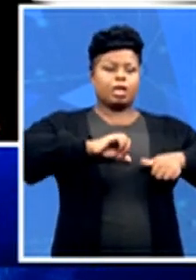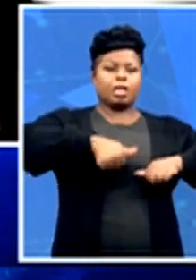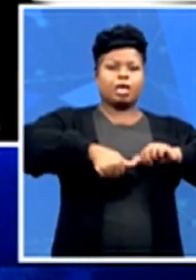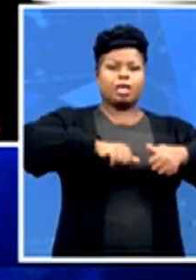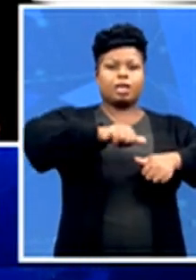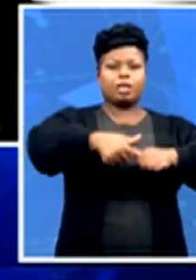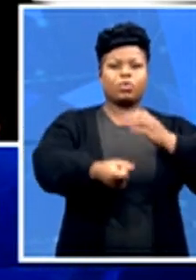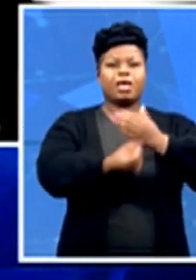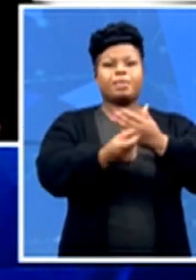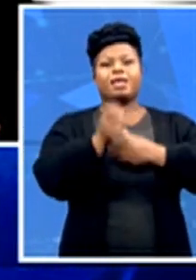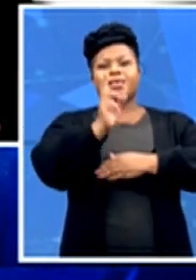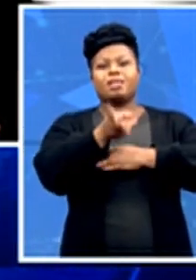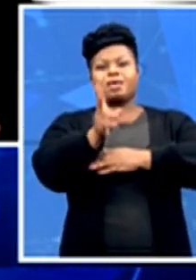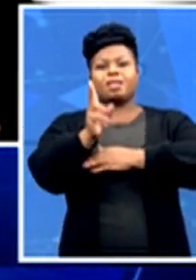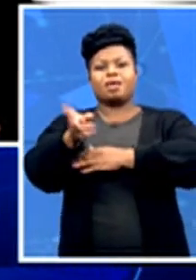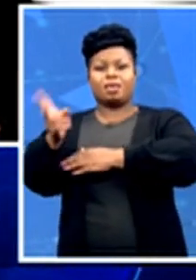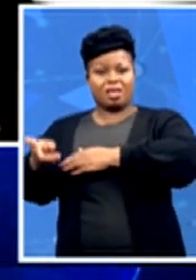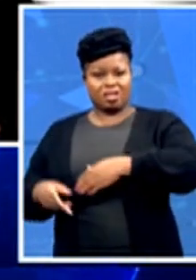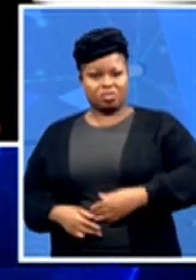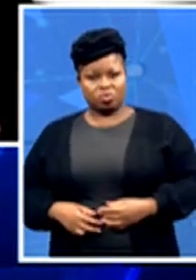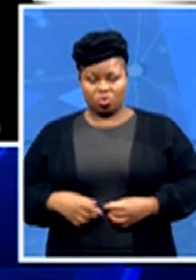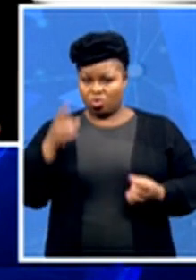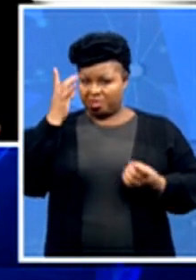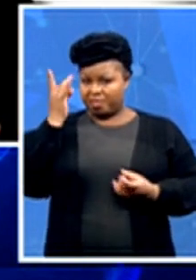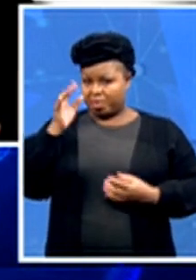Is your data also directing you in this direction?